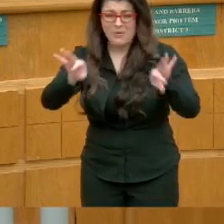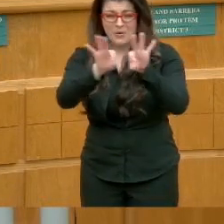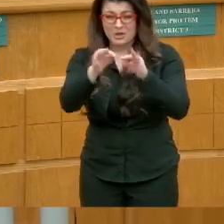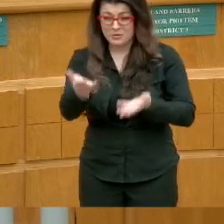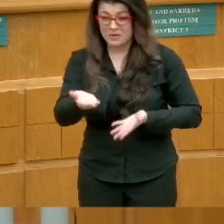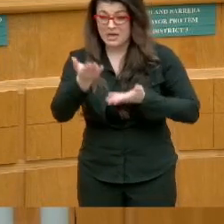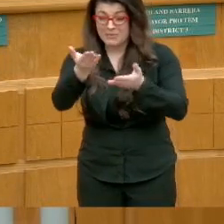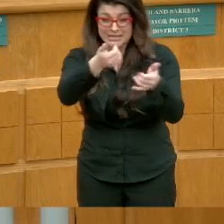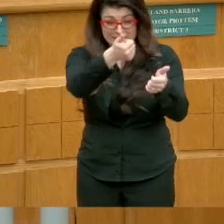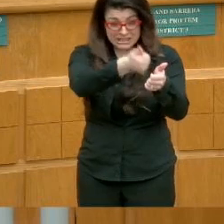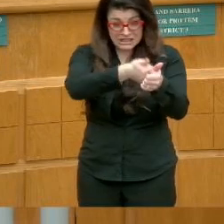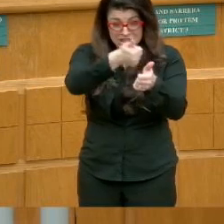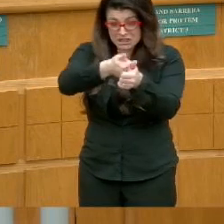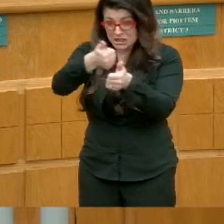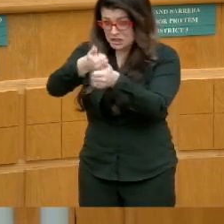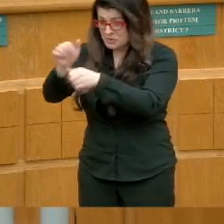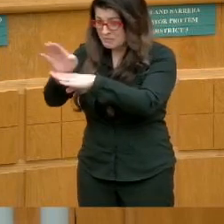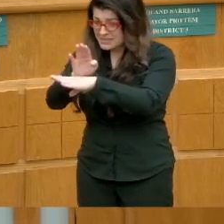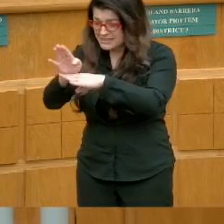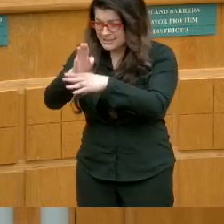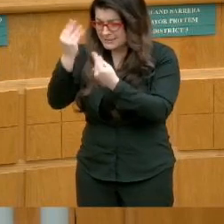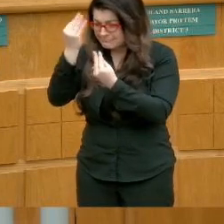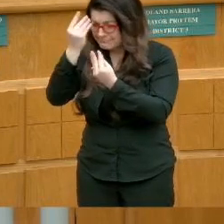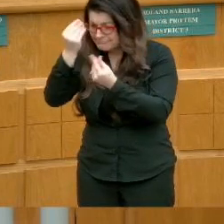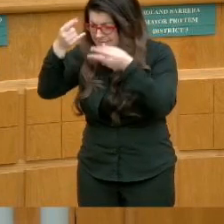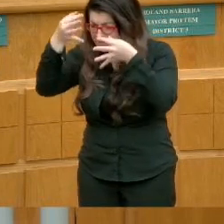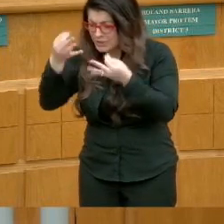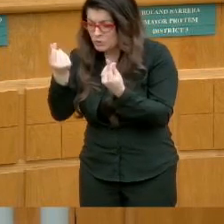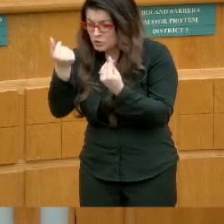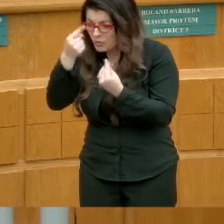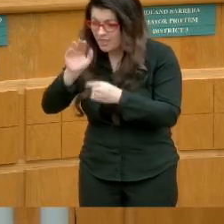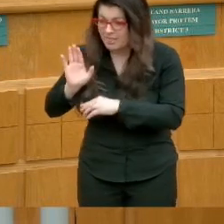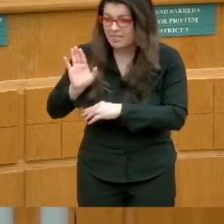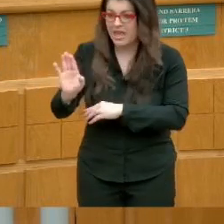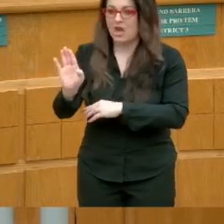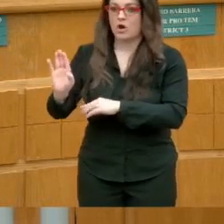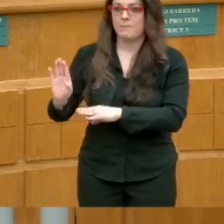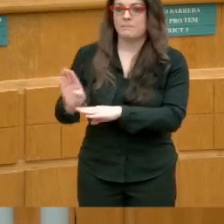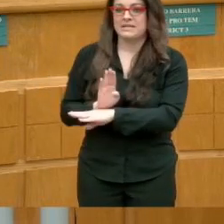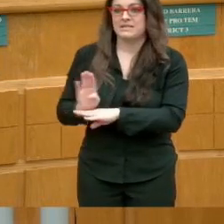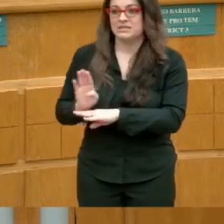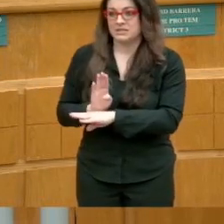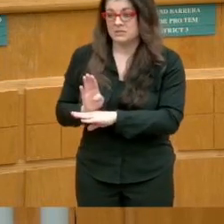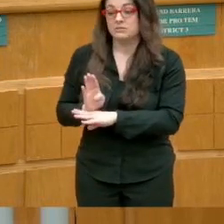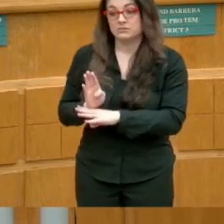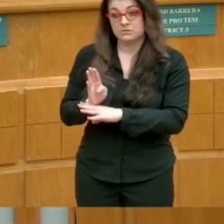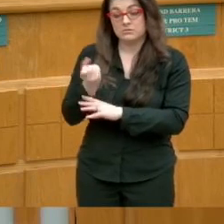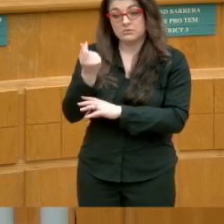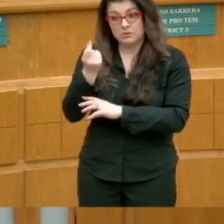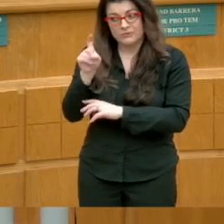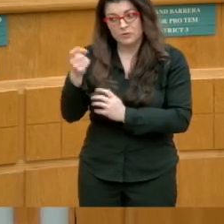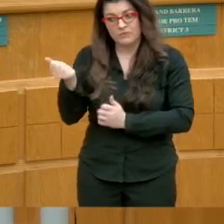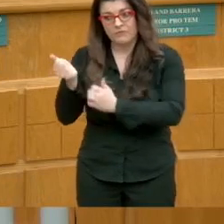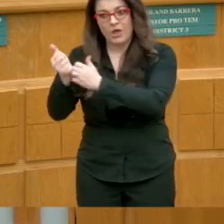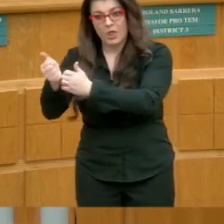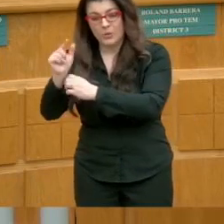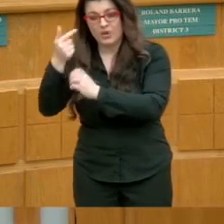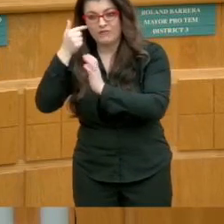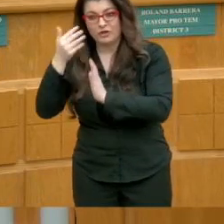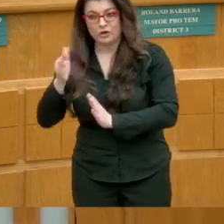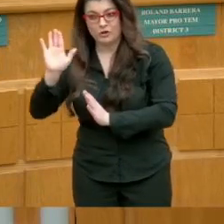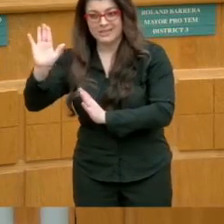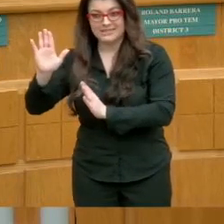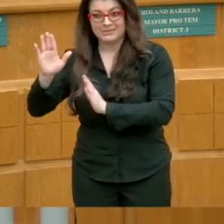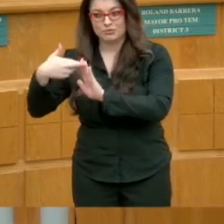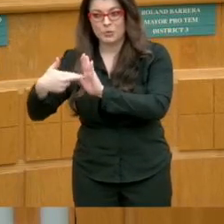come up with their own unique plan while still adhering to the governor's guidelines. This will help to ensure the safety of their